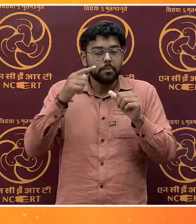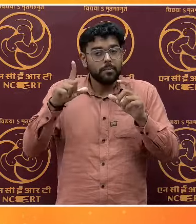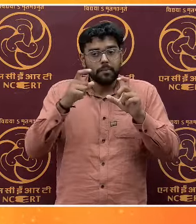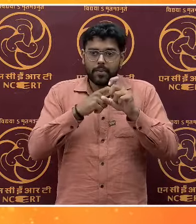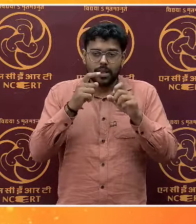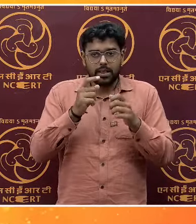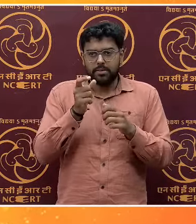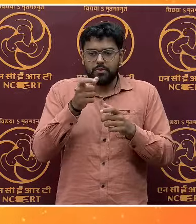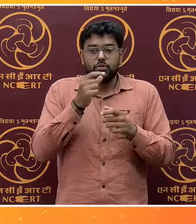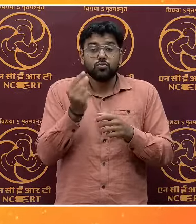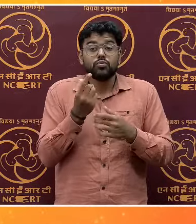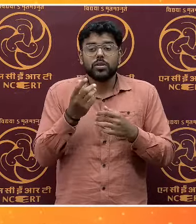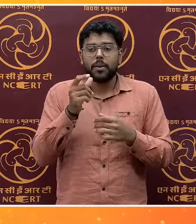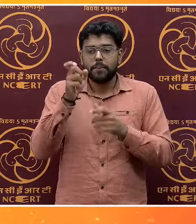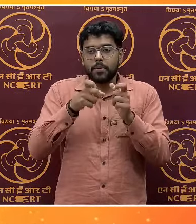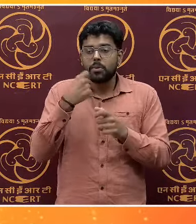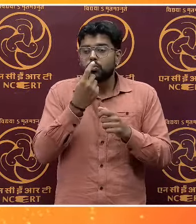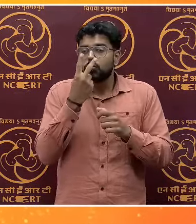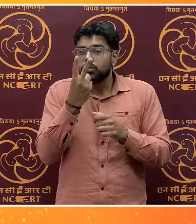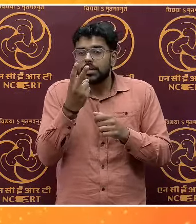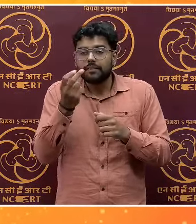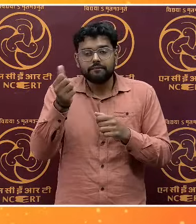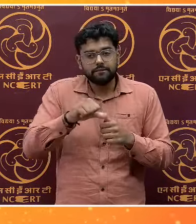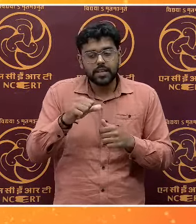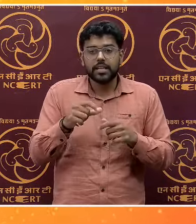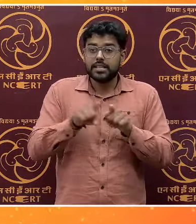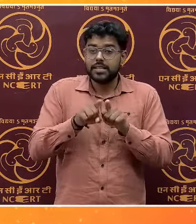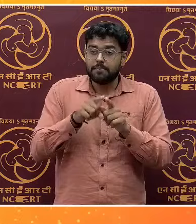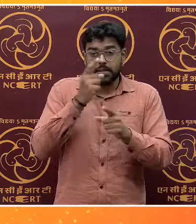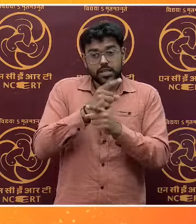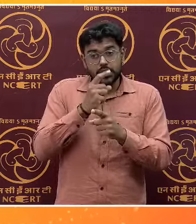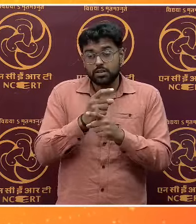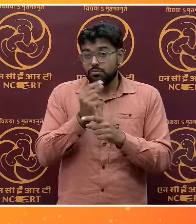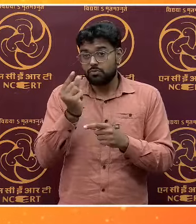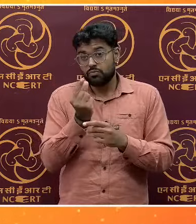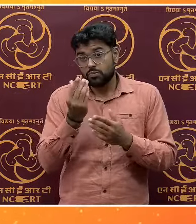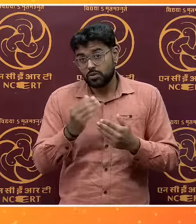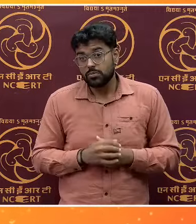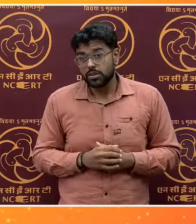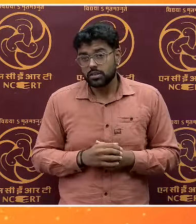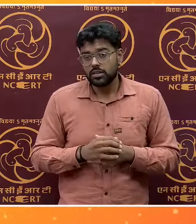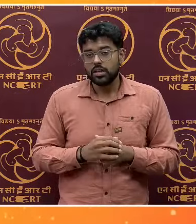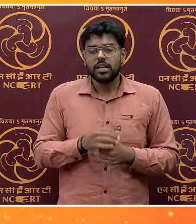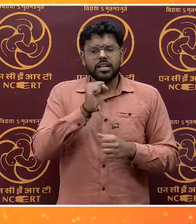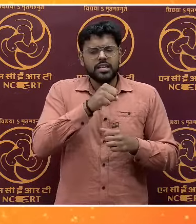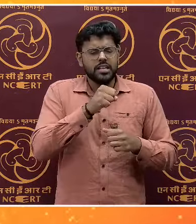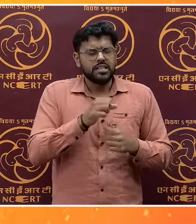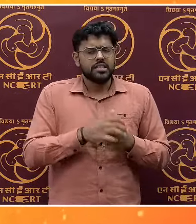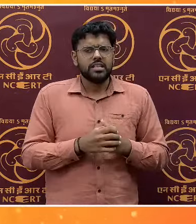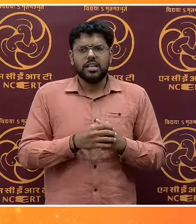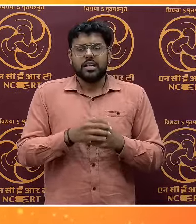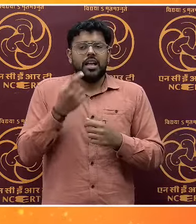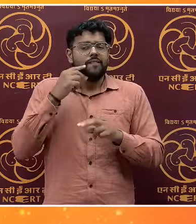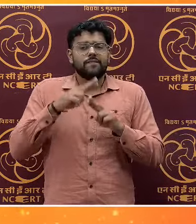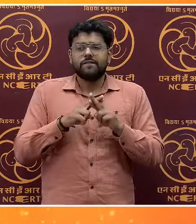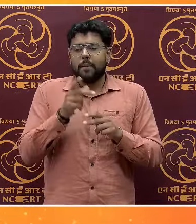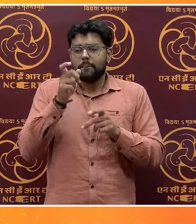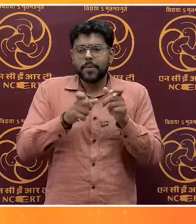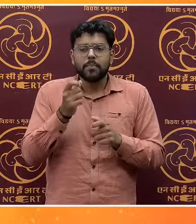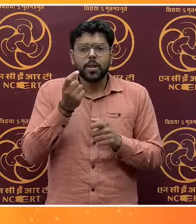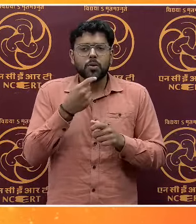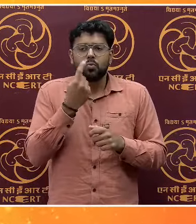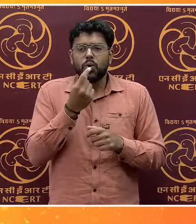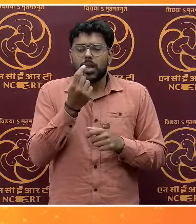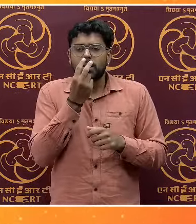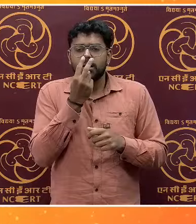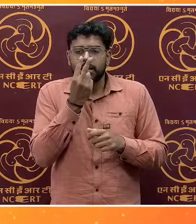ma'am. teachers can, prepare such Teach TLMs. Yeah, and teachers should, because if you are having some percent of visual impairedness, Yeah, then also it